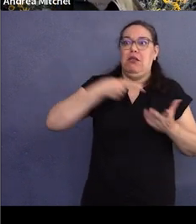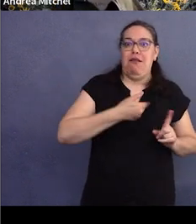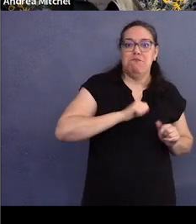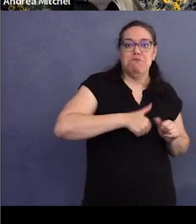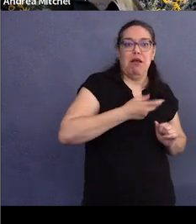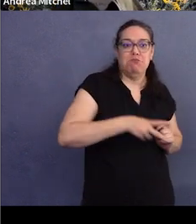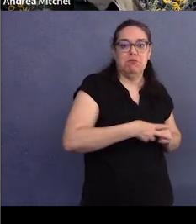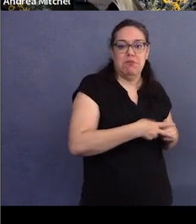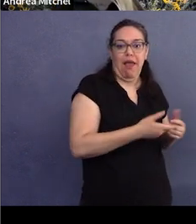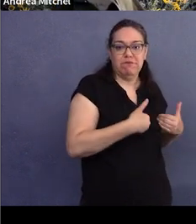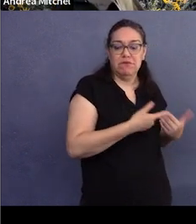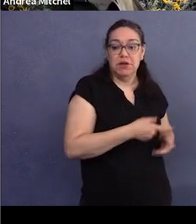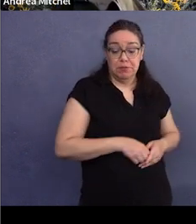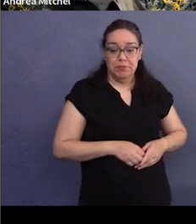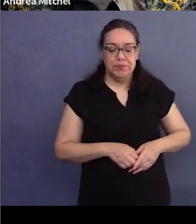So let me go ahead.